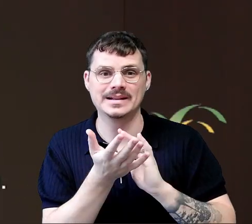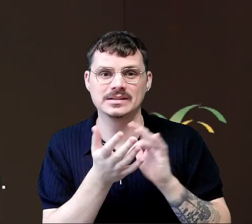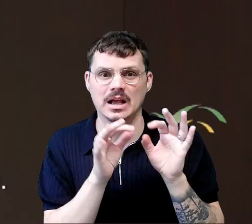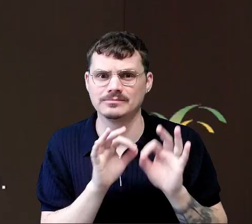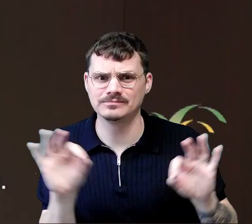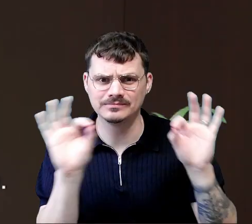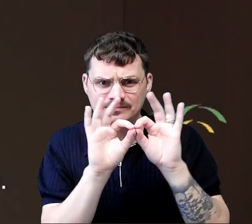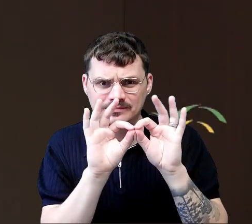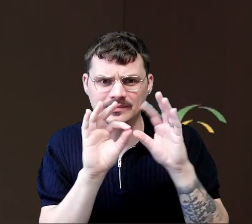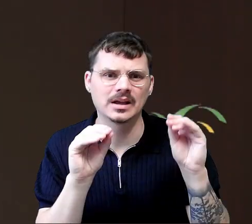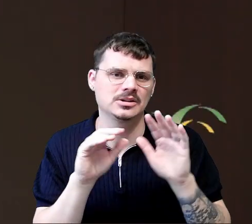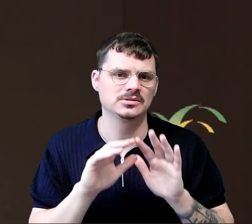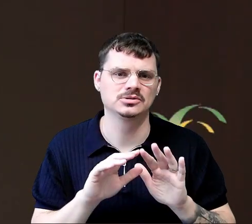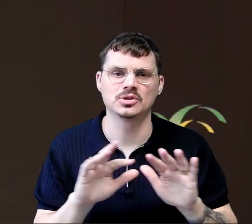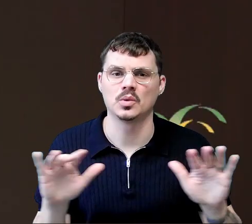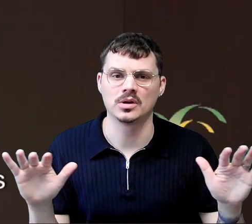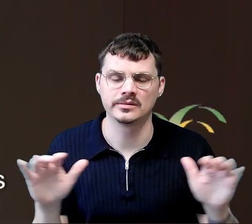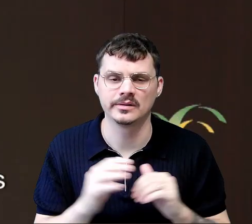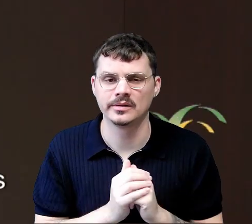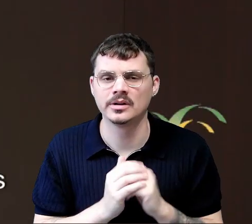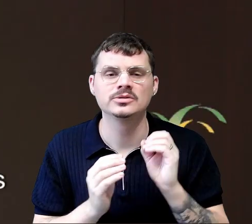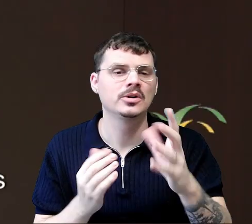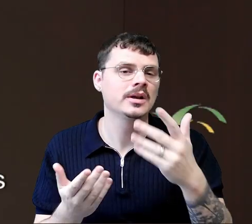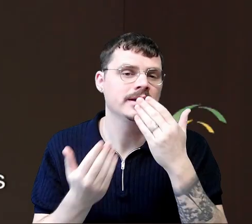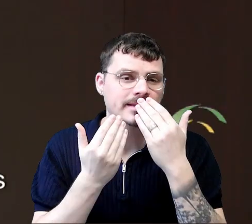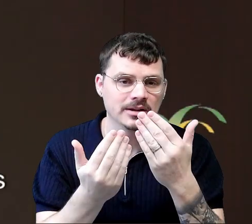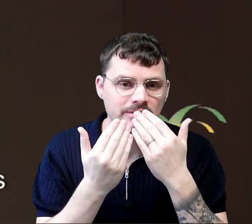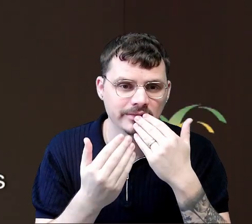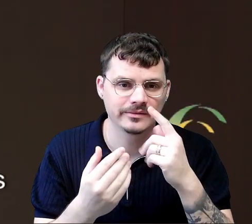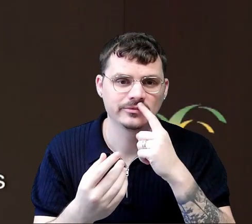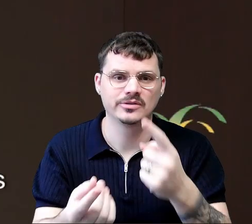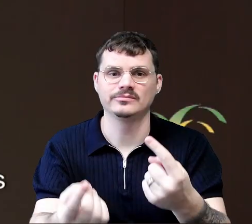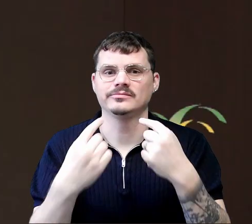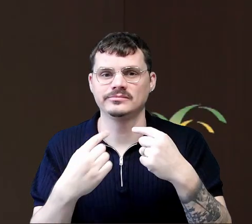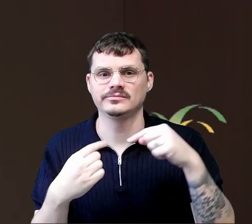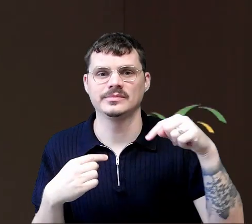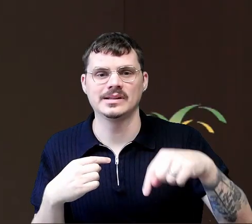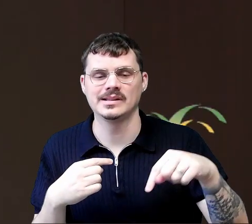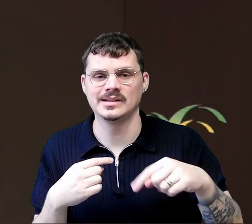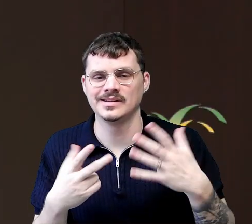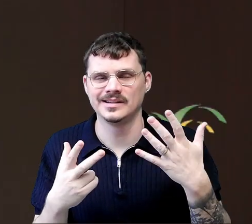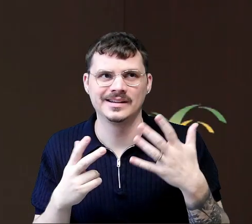to them, and so on. So thank you very much for attending this